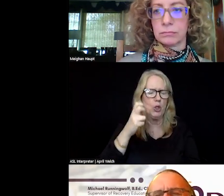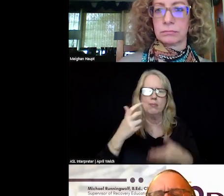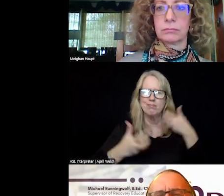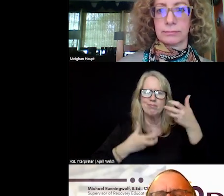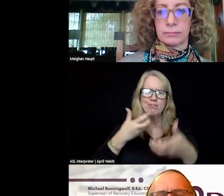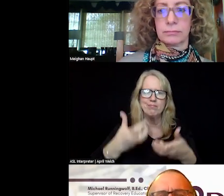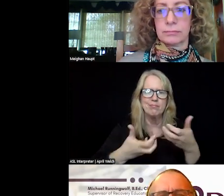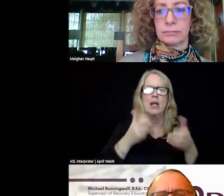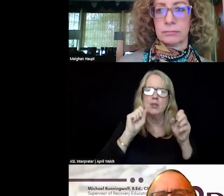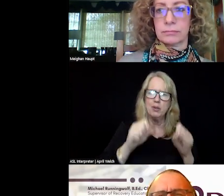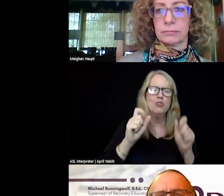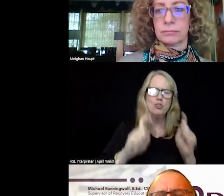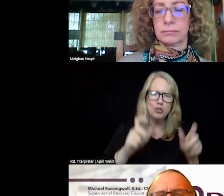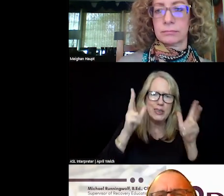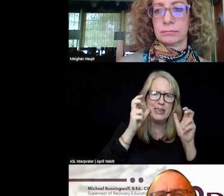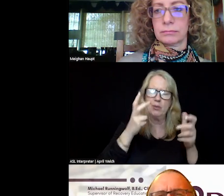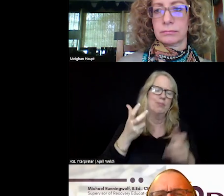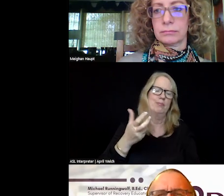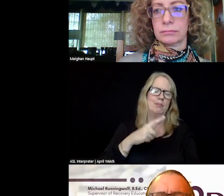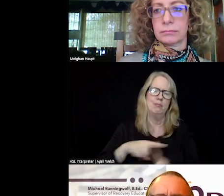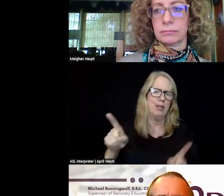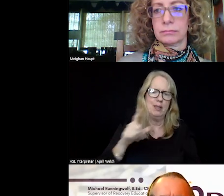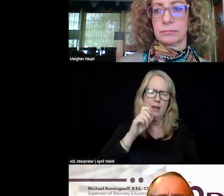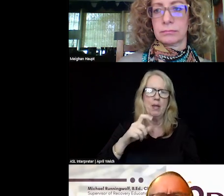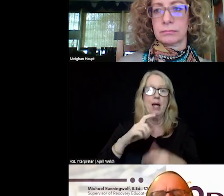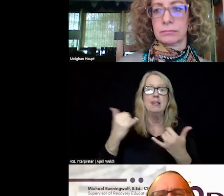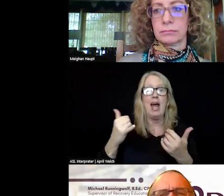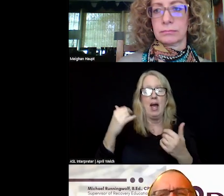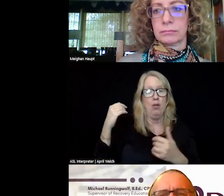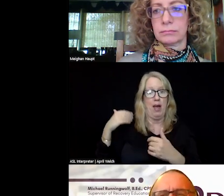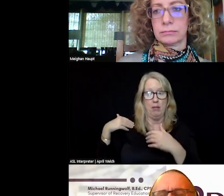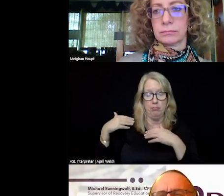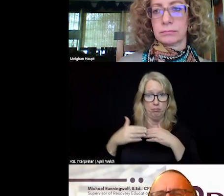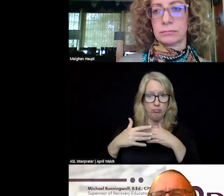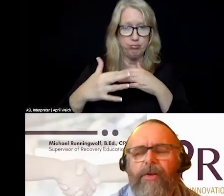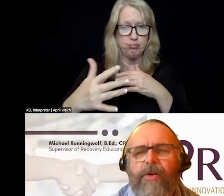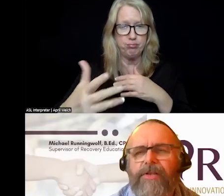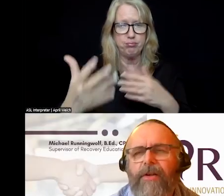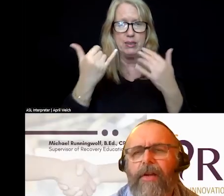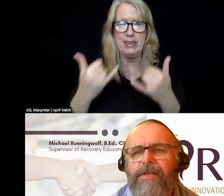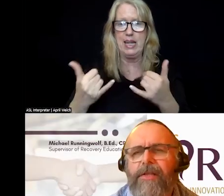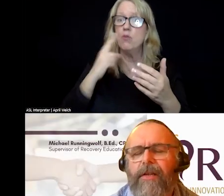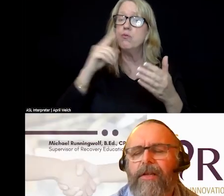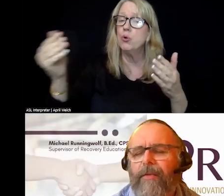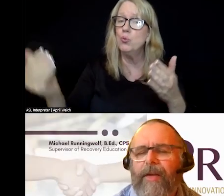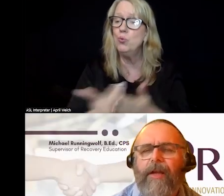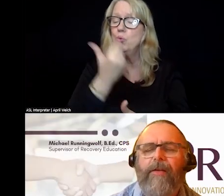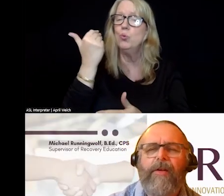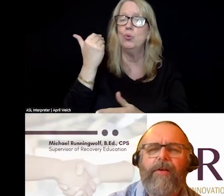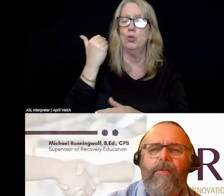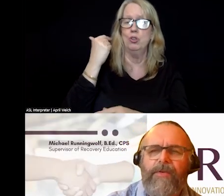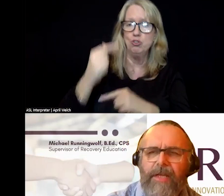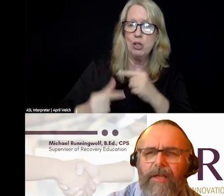right? And so flash forward now, with a newer generation coming